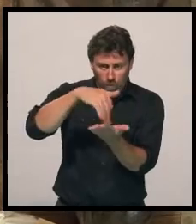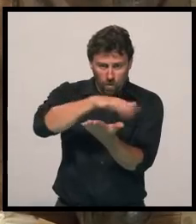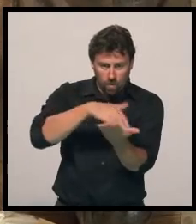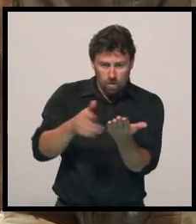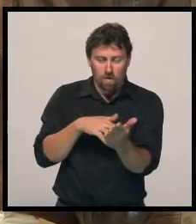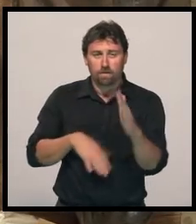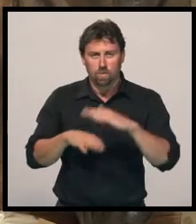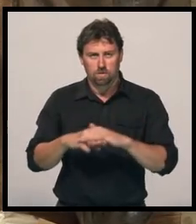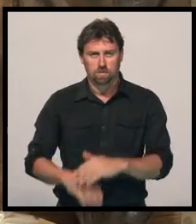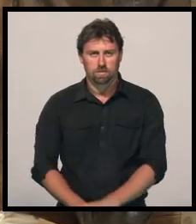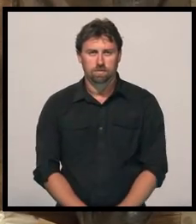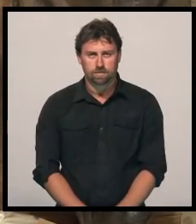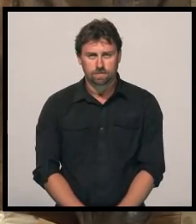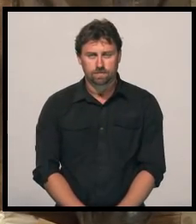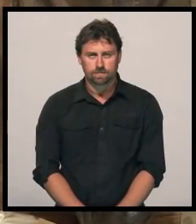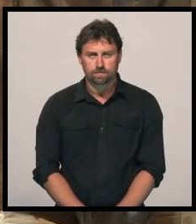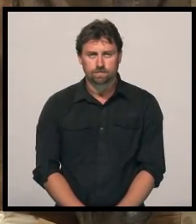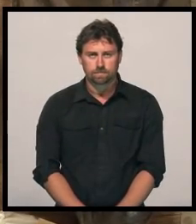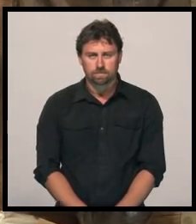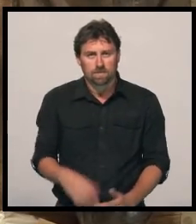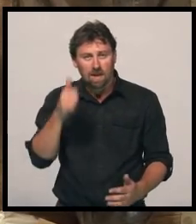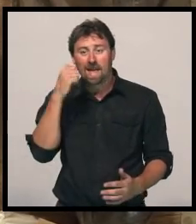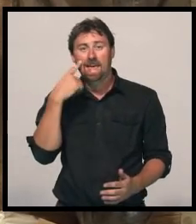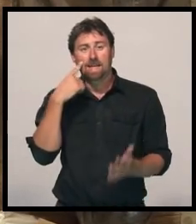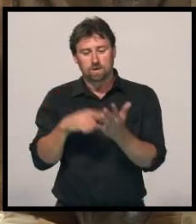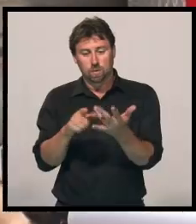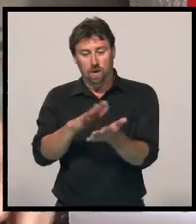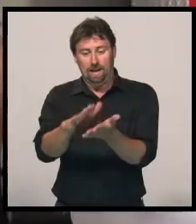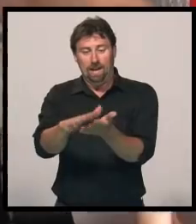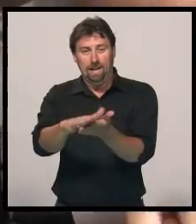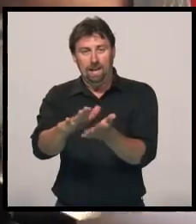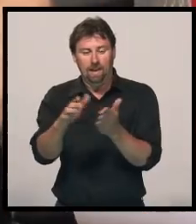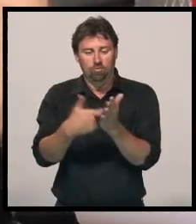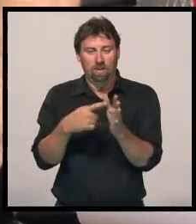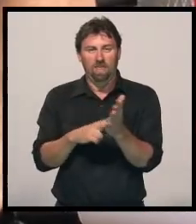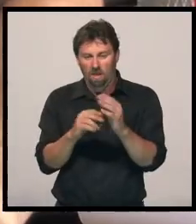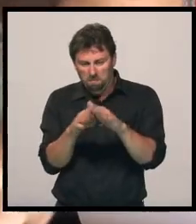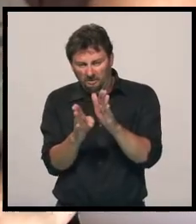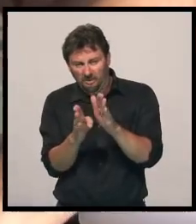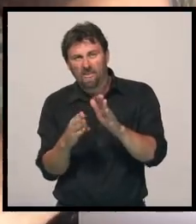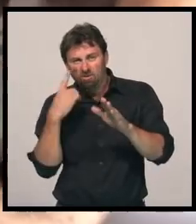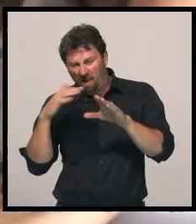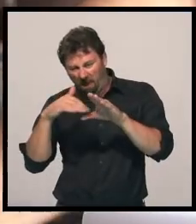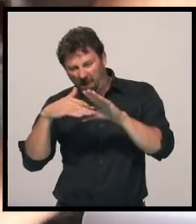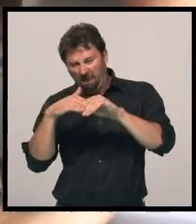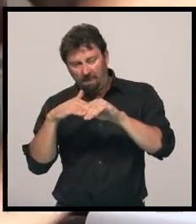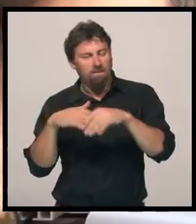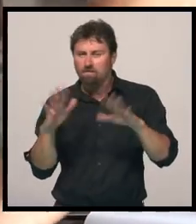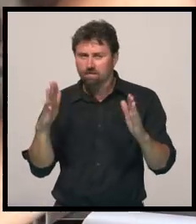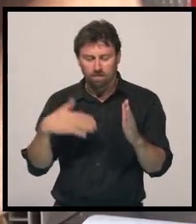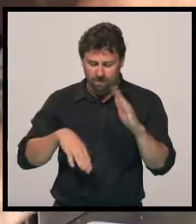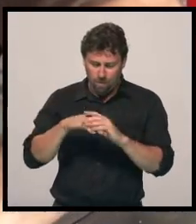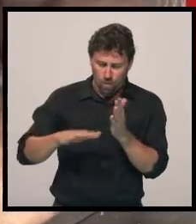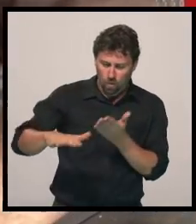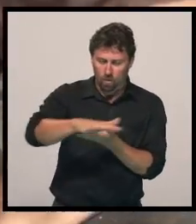It's much easier to clean glue off rather than try and put glue on. Now, I will just use a hammer